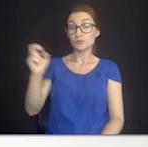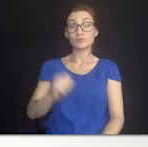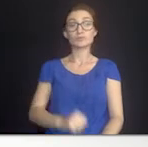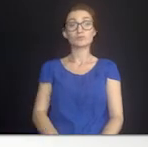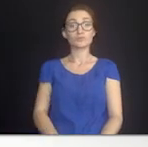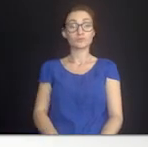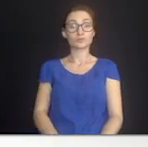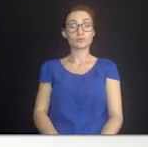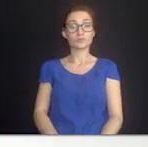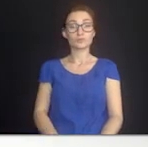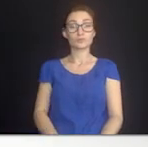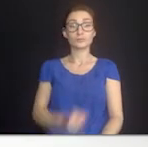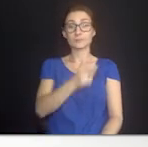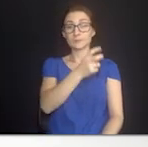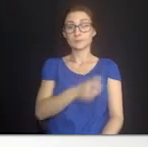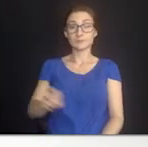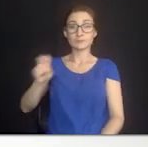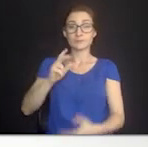transportation,